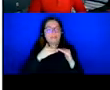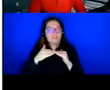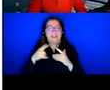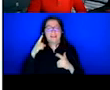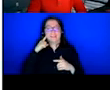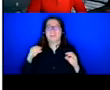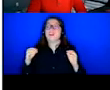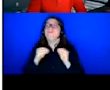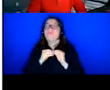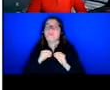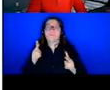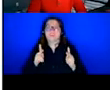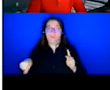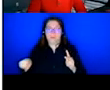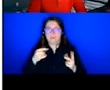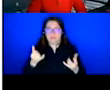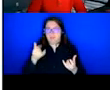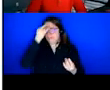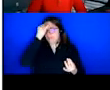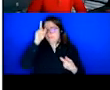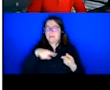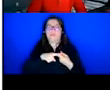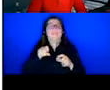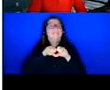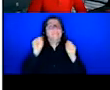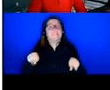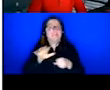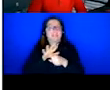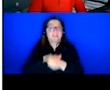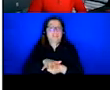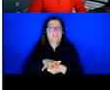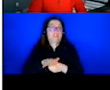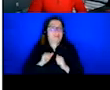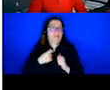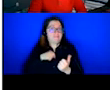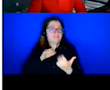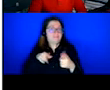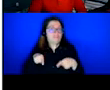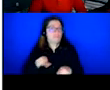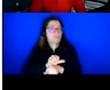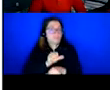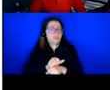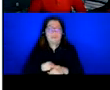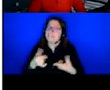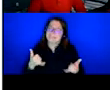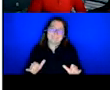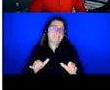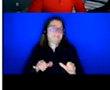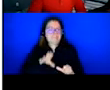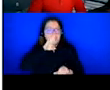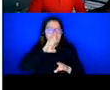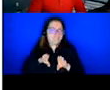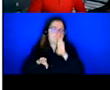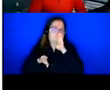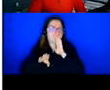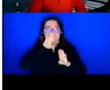being reflective on how systemic oppression faces many of us in the workplace, but it's still a barrier for many of us. Is